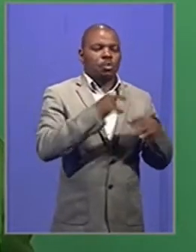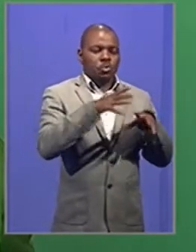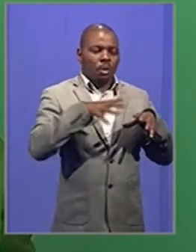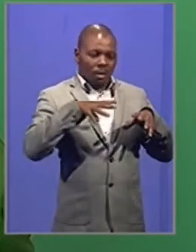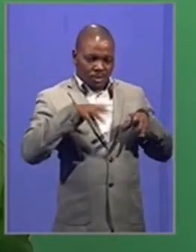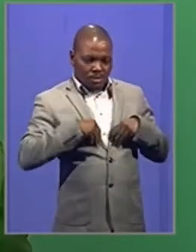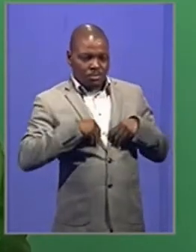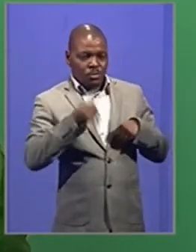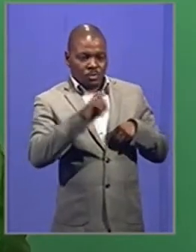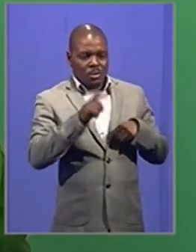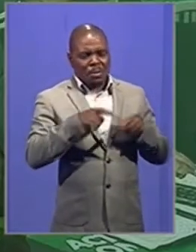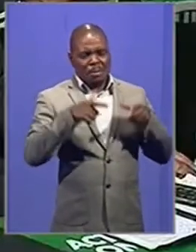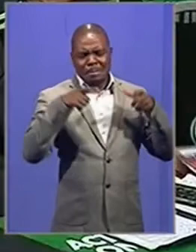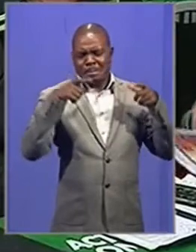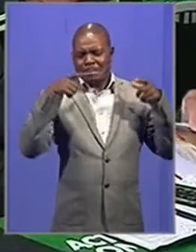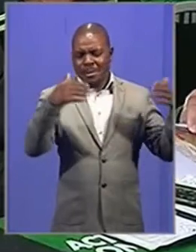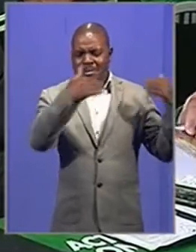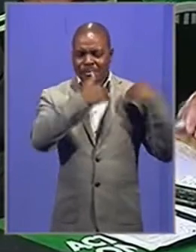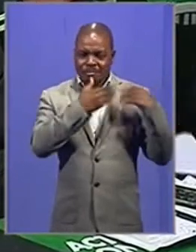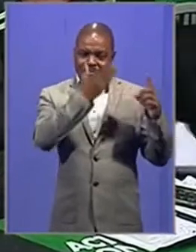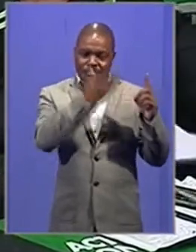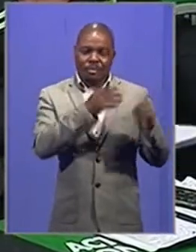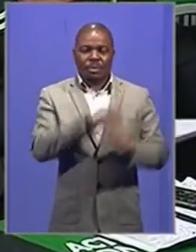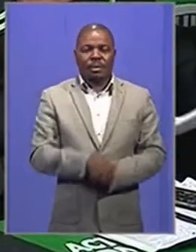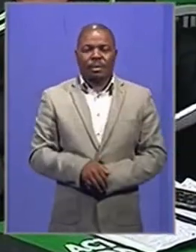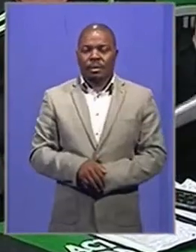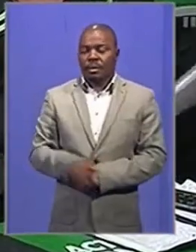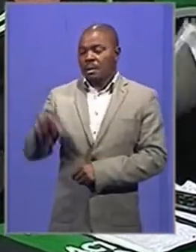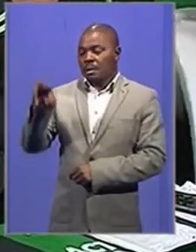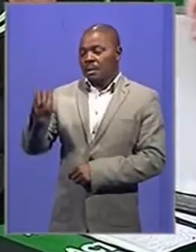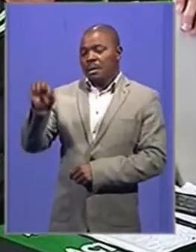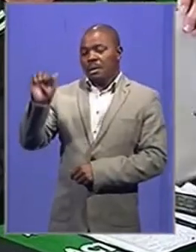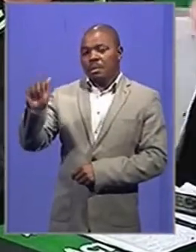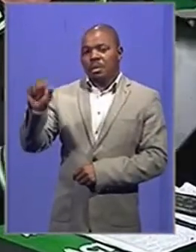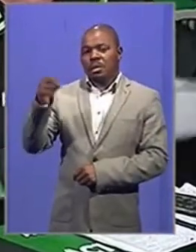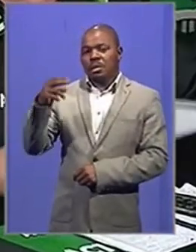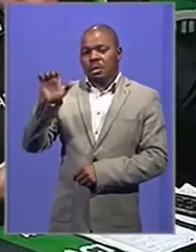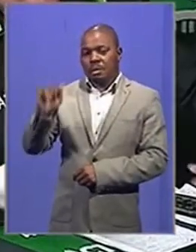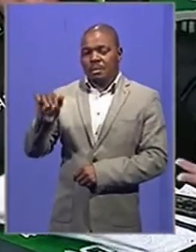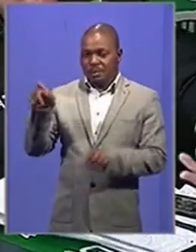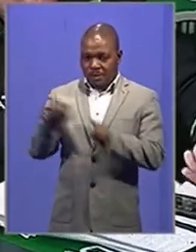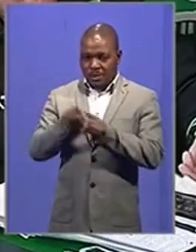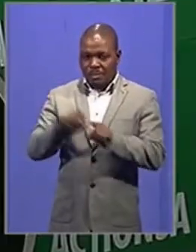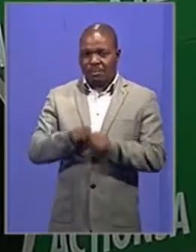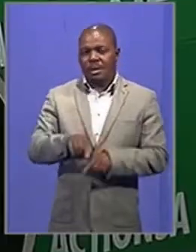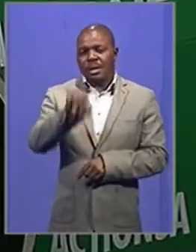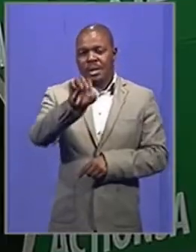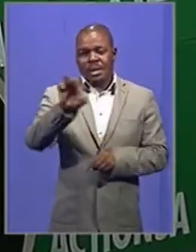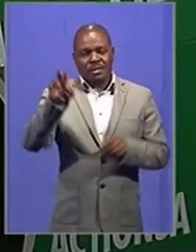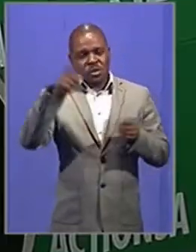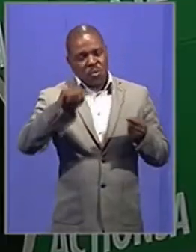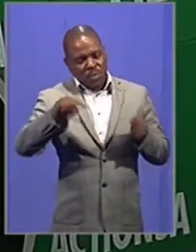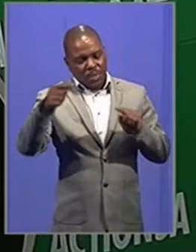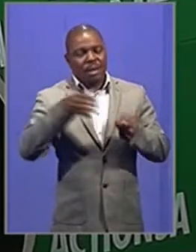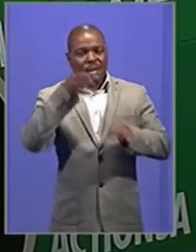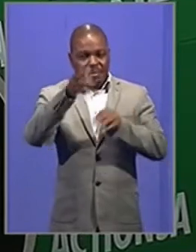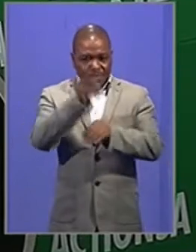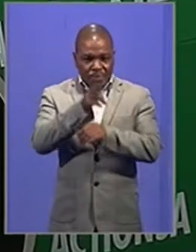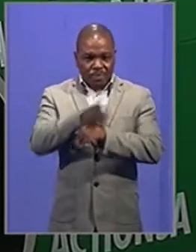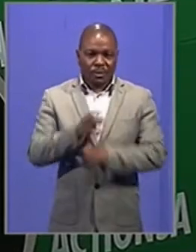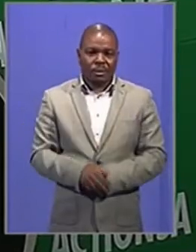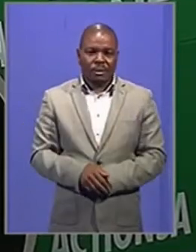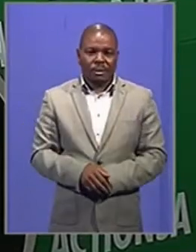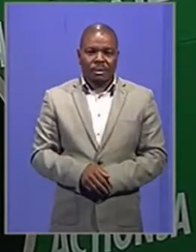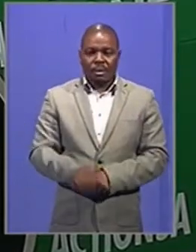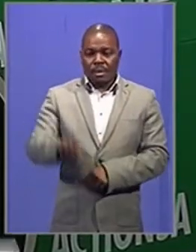huge responsibility. Mashaba o boetse a hatella ntlhakemo ya hae kgahlano le EFF. The EFF